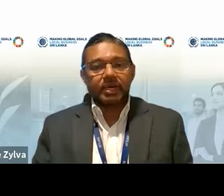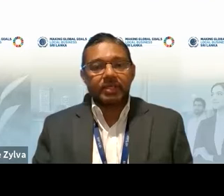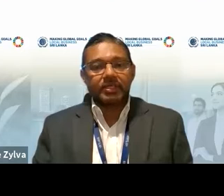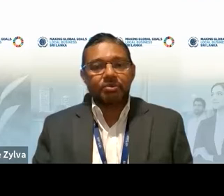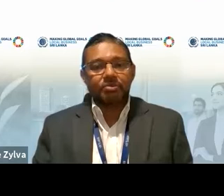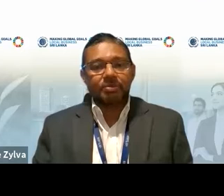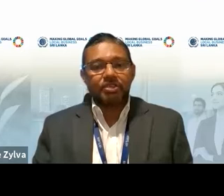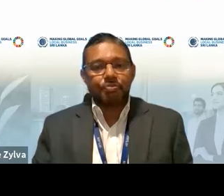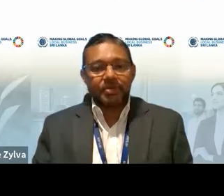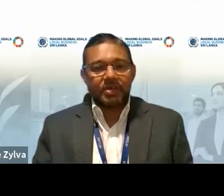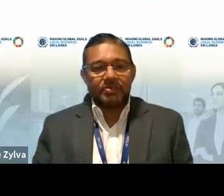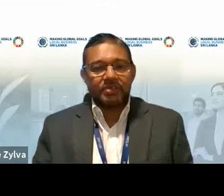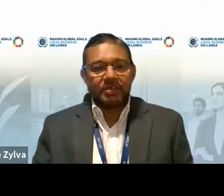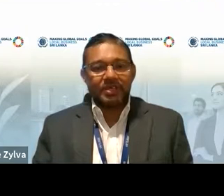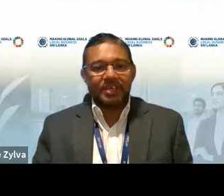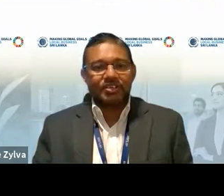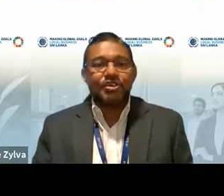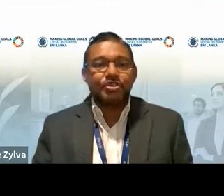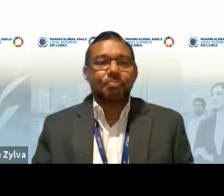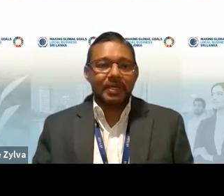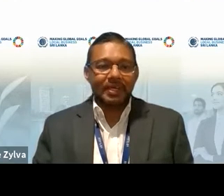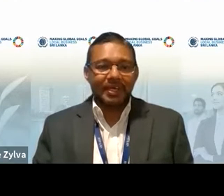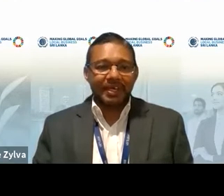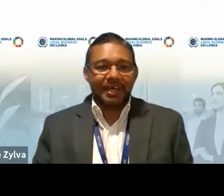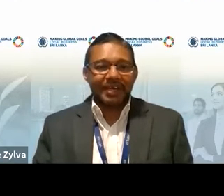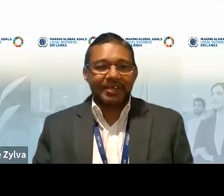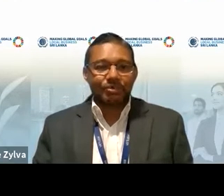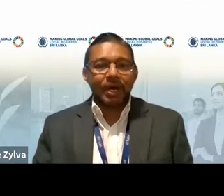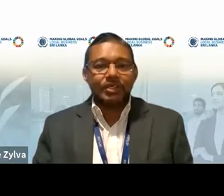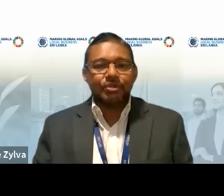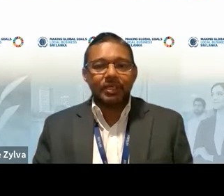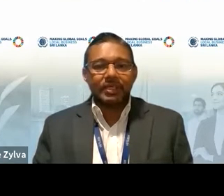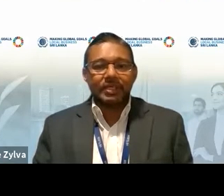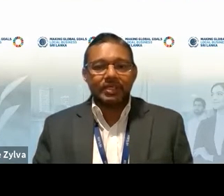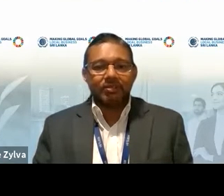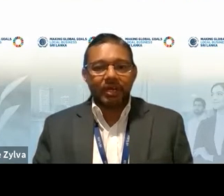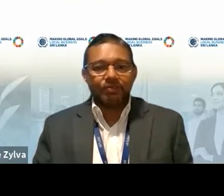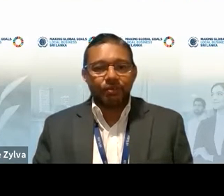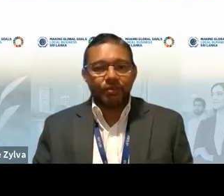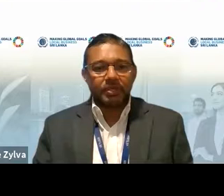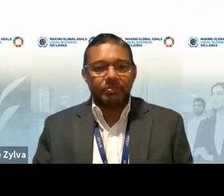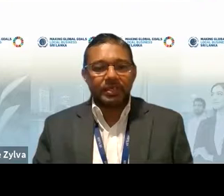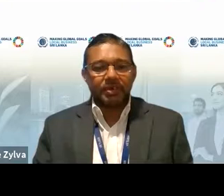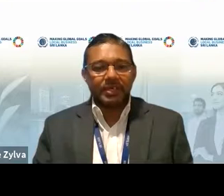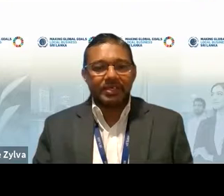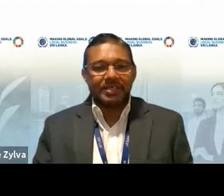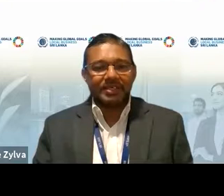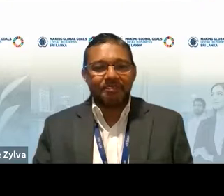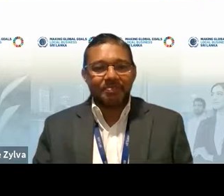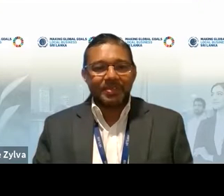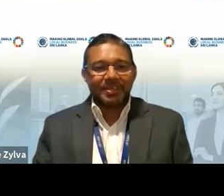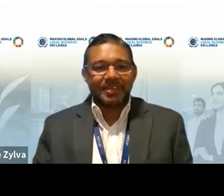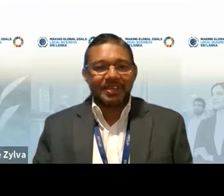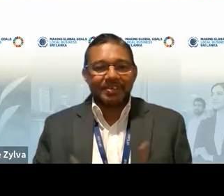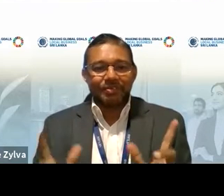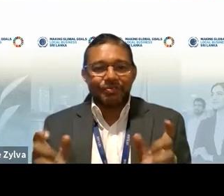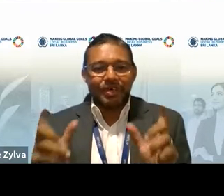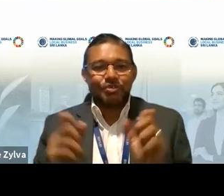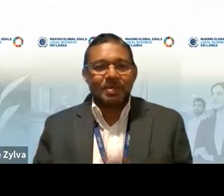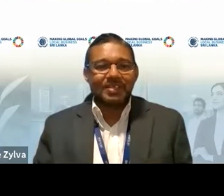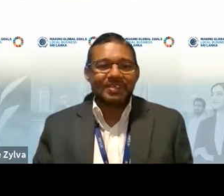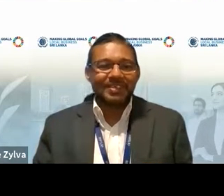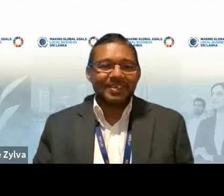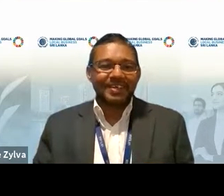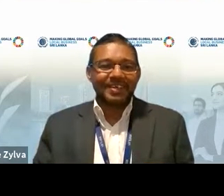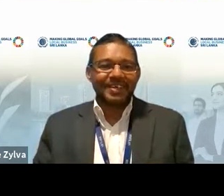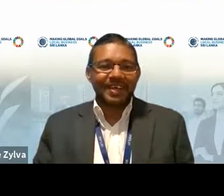sometimes struggle to express ourselves crisply and to articulate it in the right forums with the right